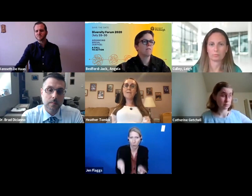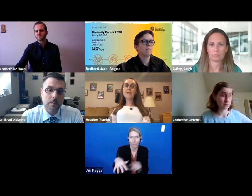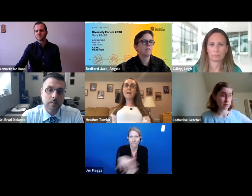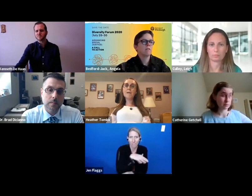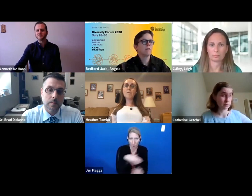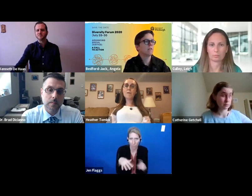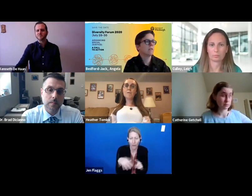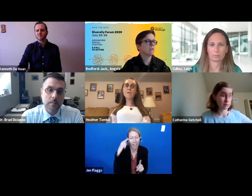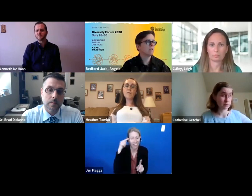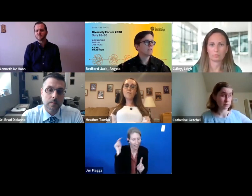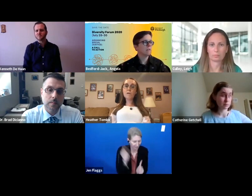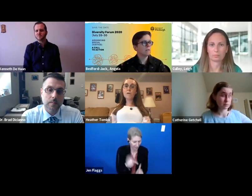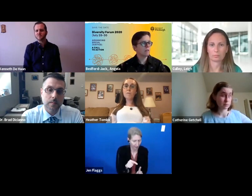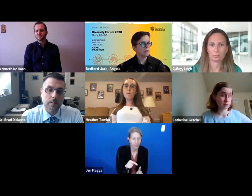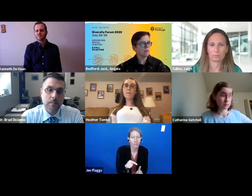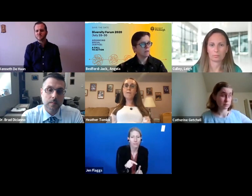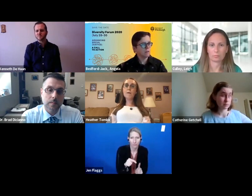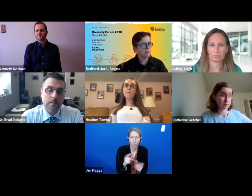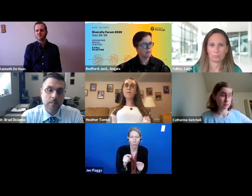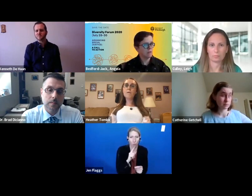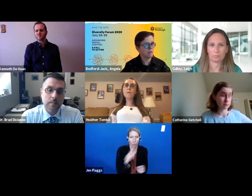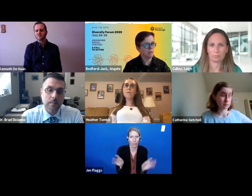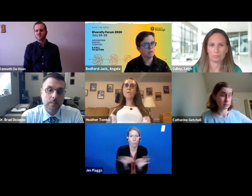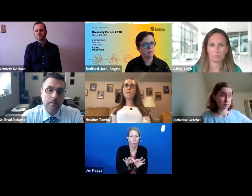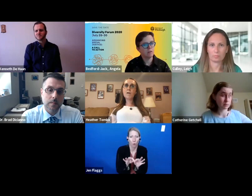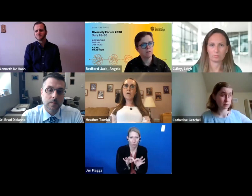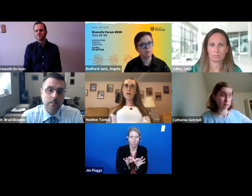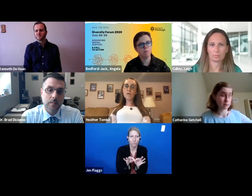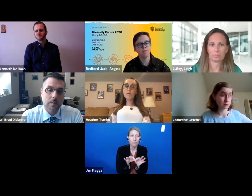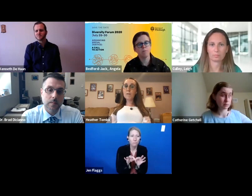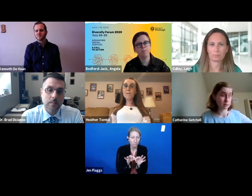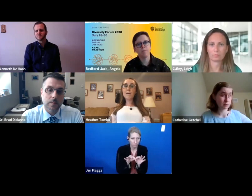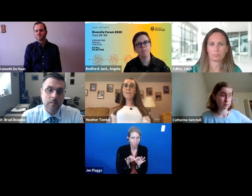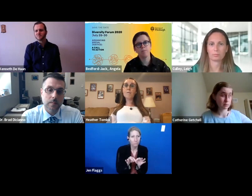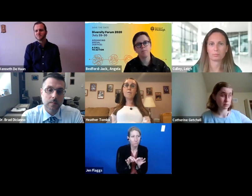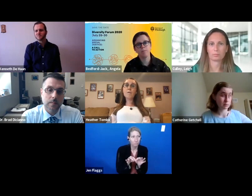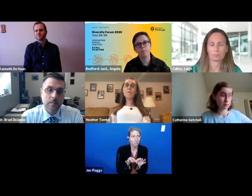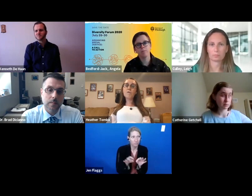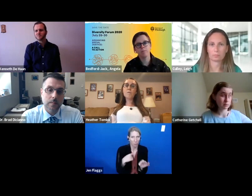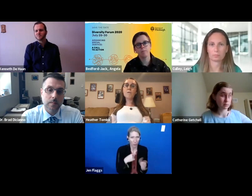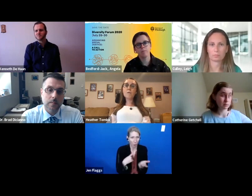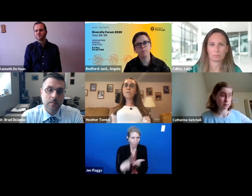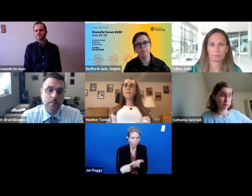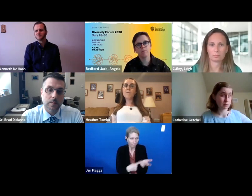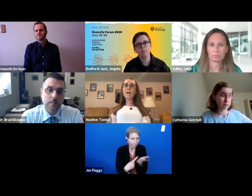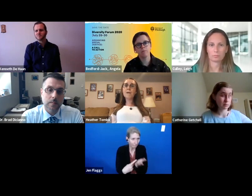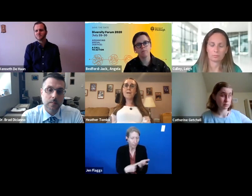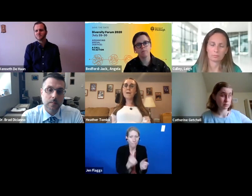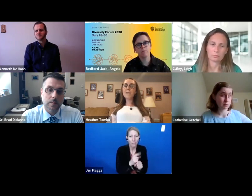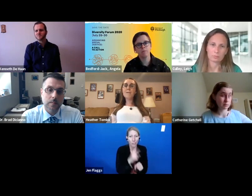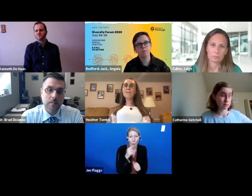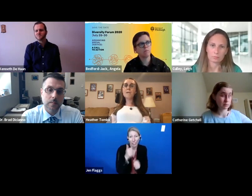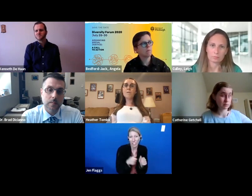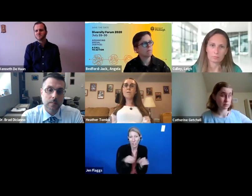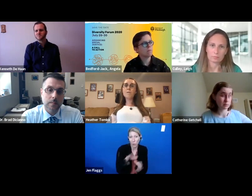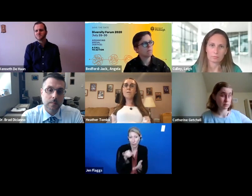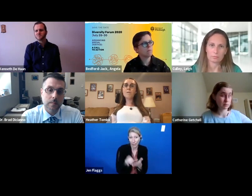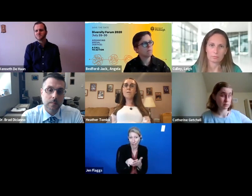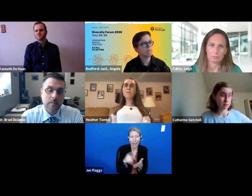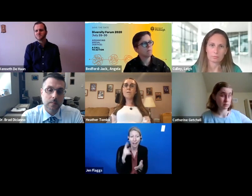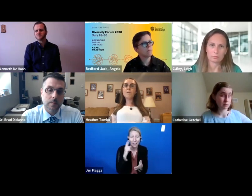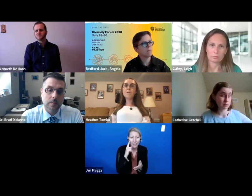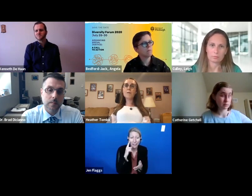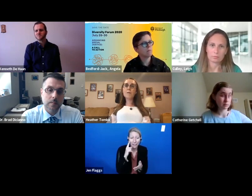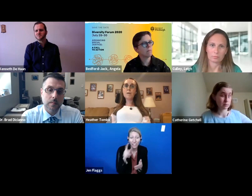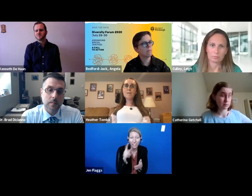I think that is what's really important that we are doing, and that we make sure we keep doing that. And I think